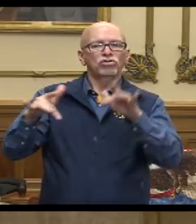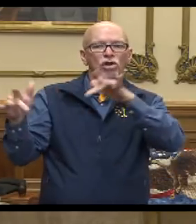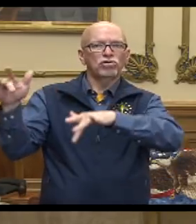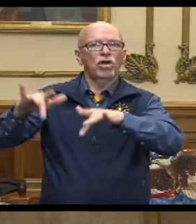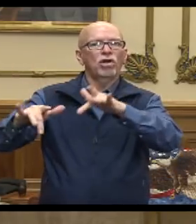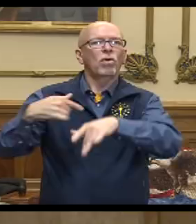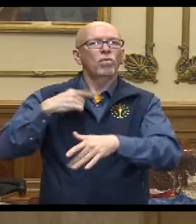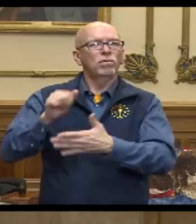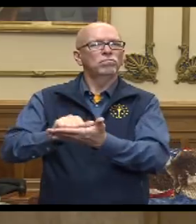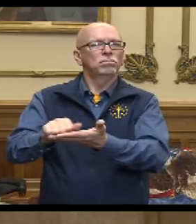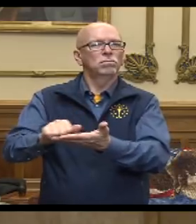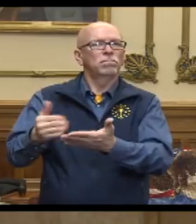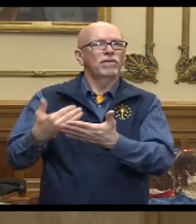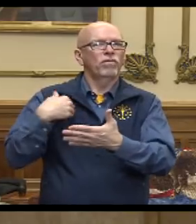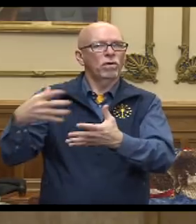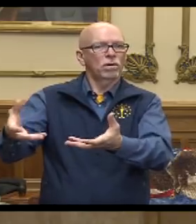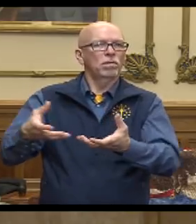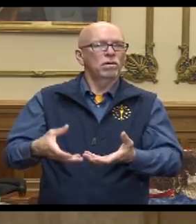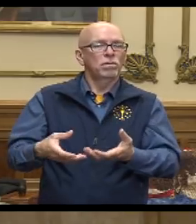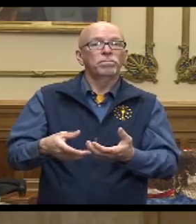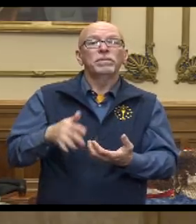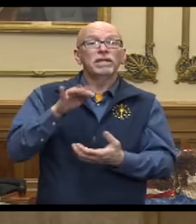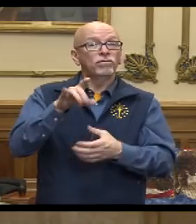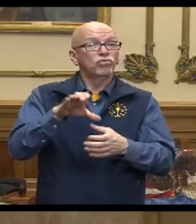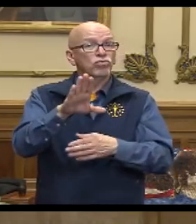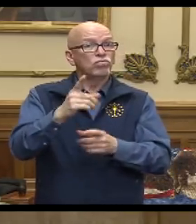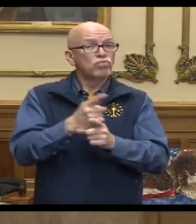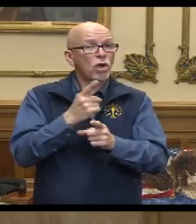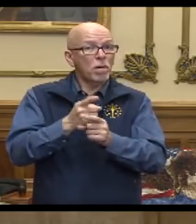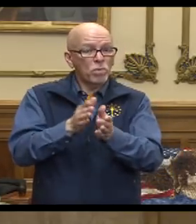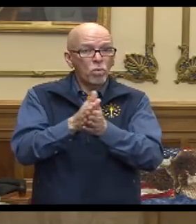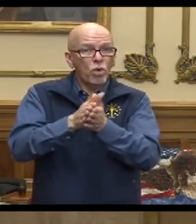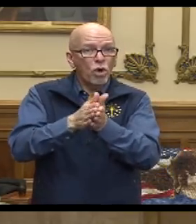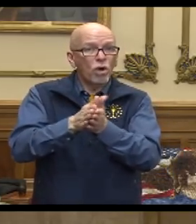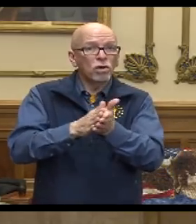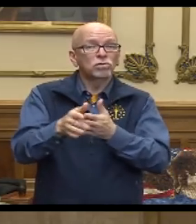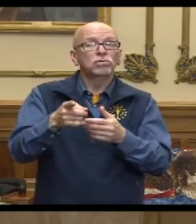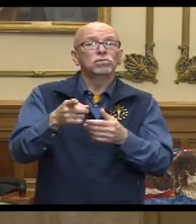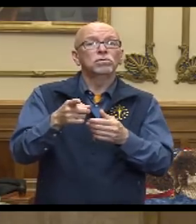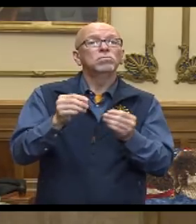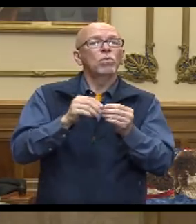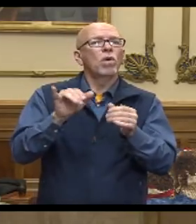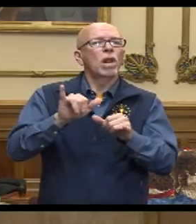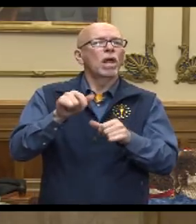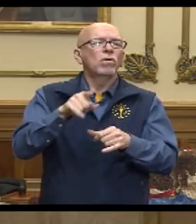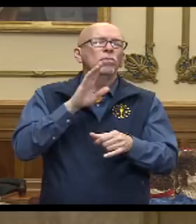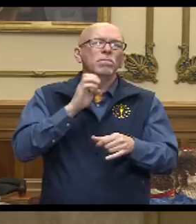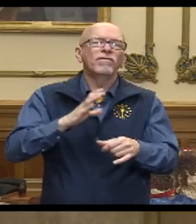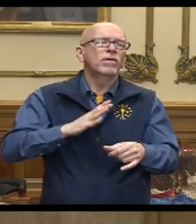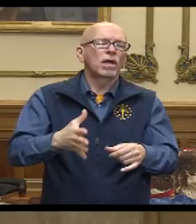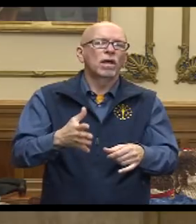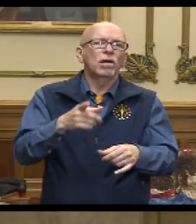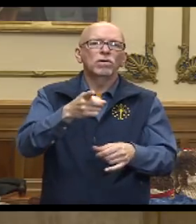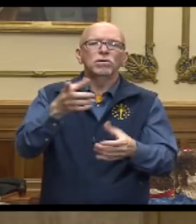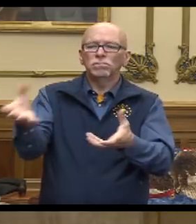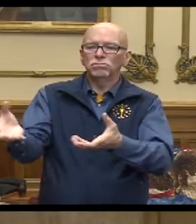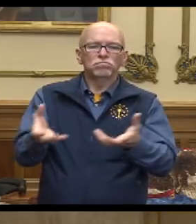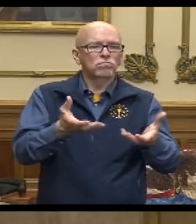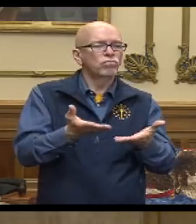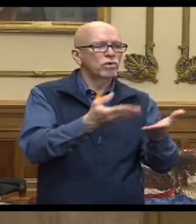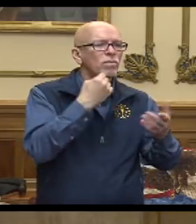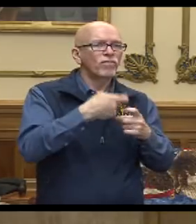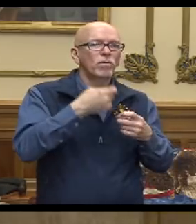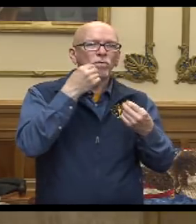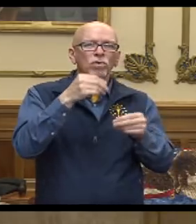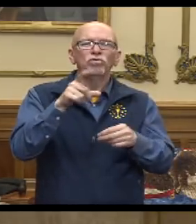times. That being said, if you do your proper hand washing, most likely you're going to be okay with those items that you're bringing home from the